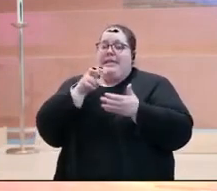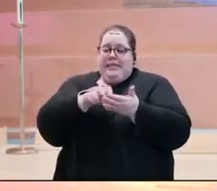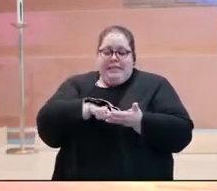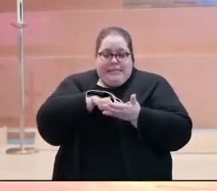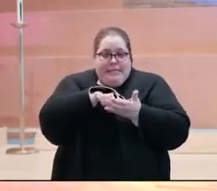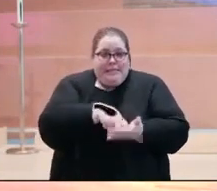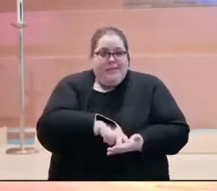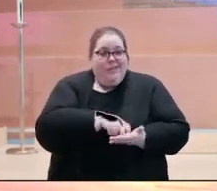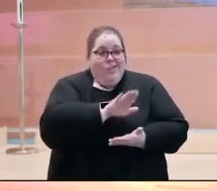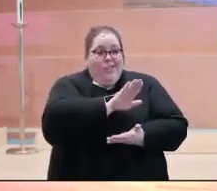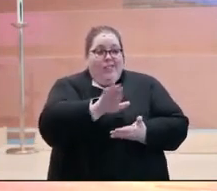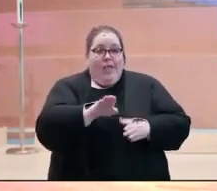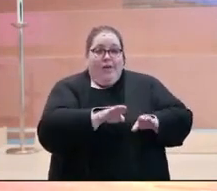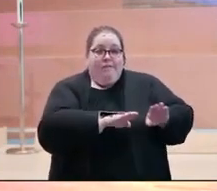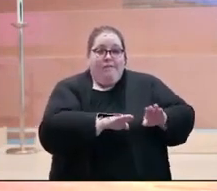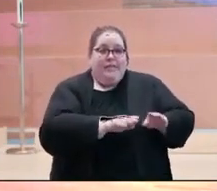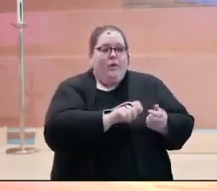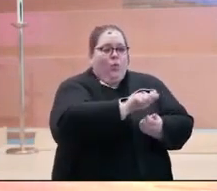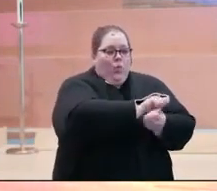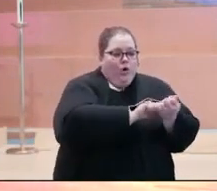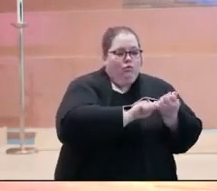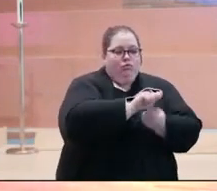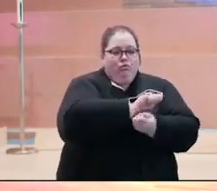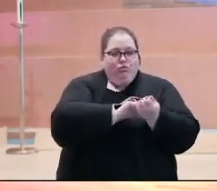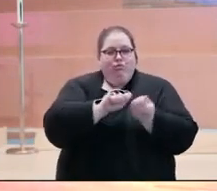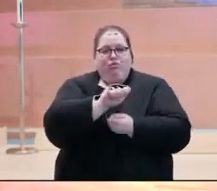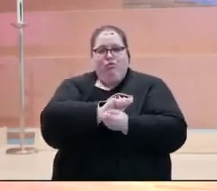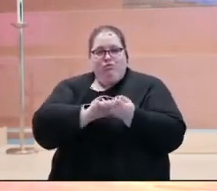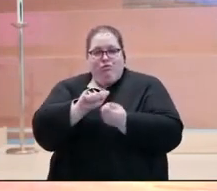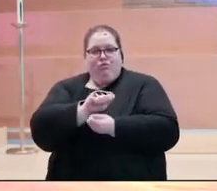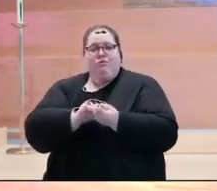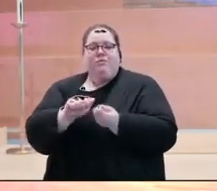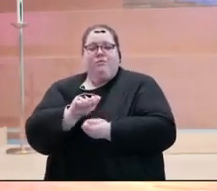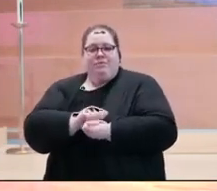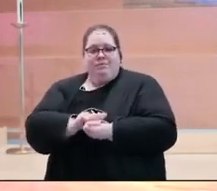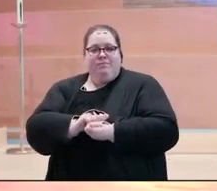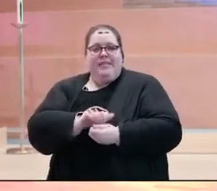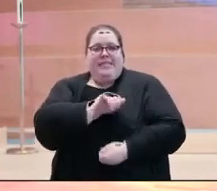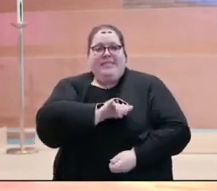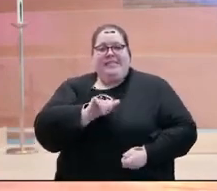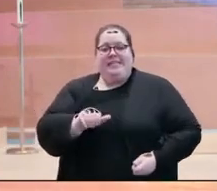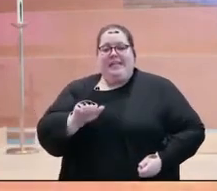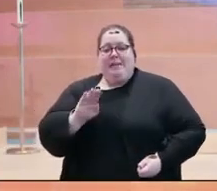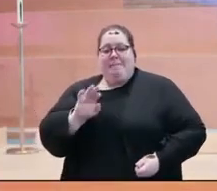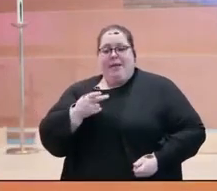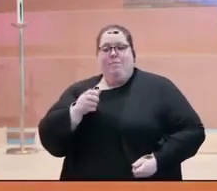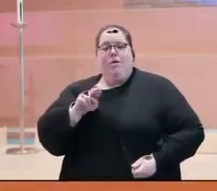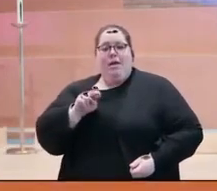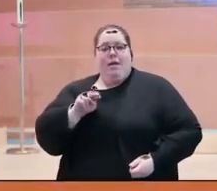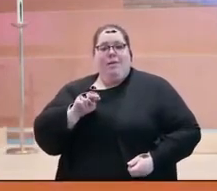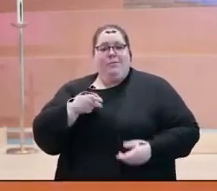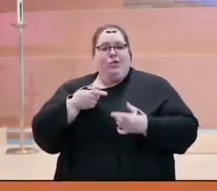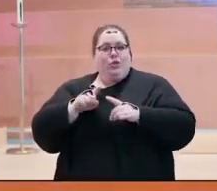and washes their feet, just like Abraham showed hospitality in our reading.